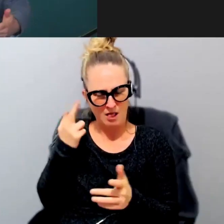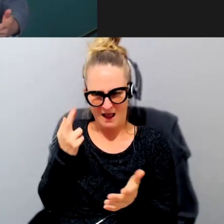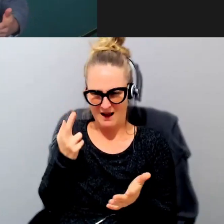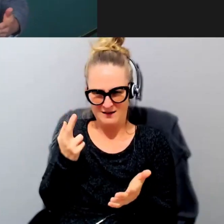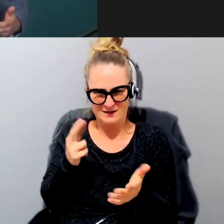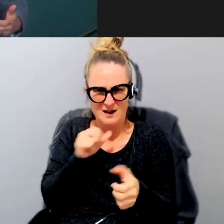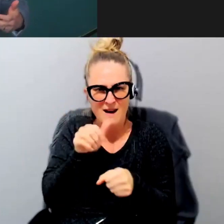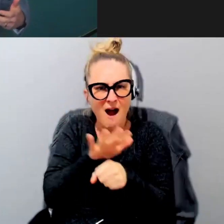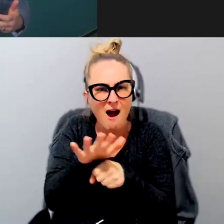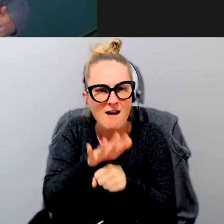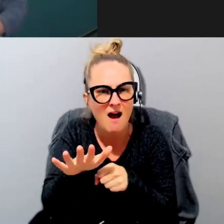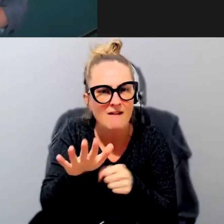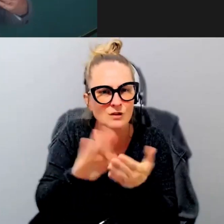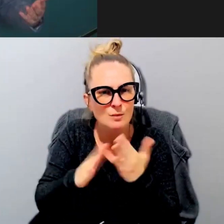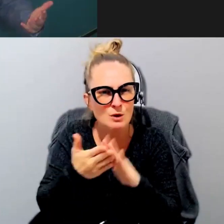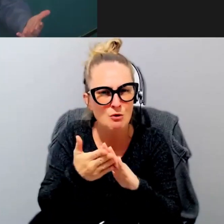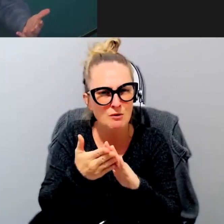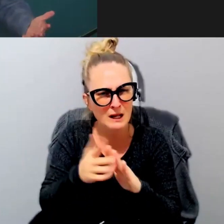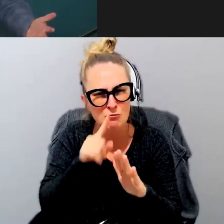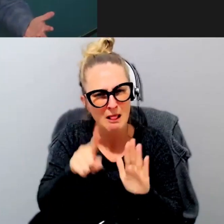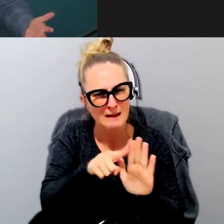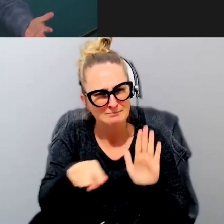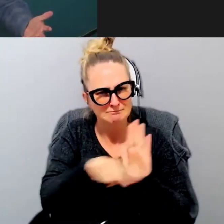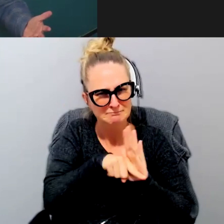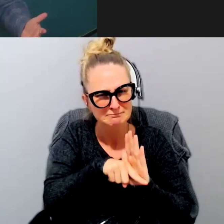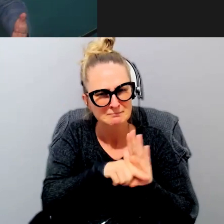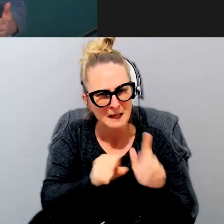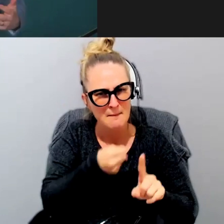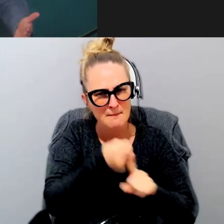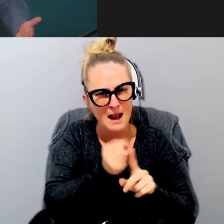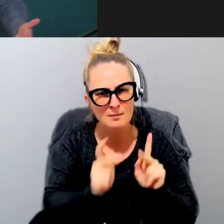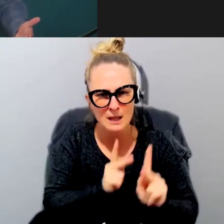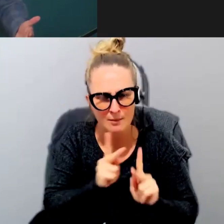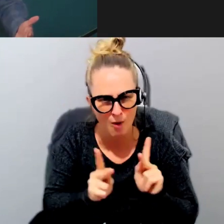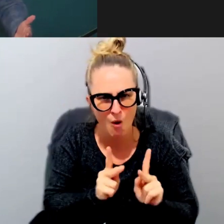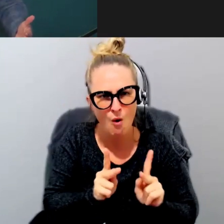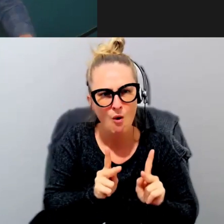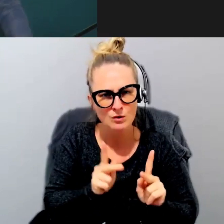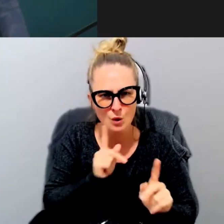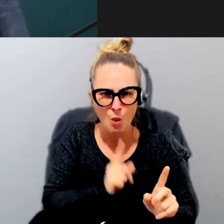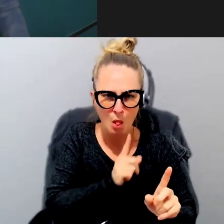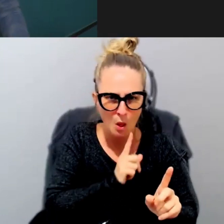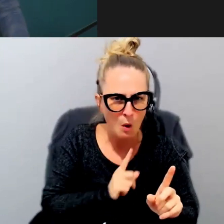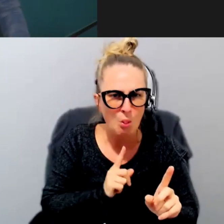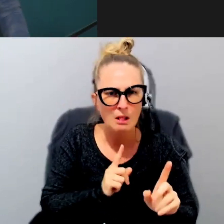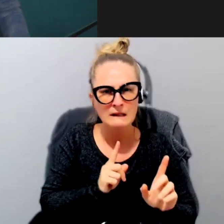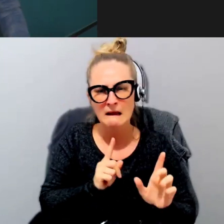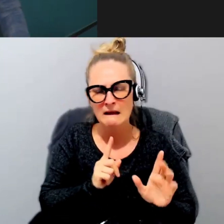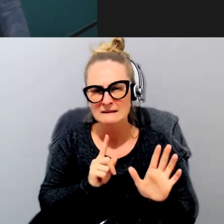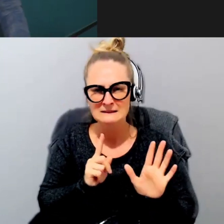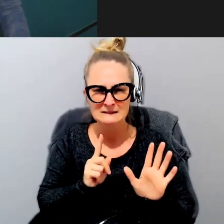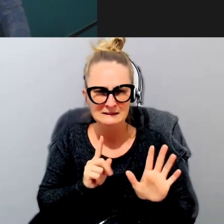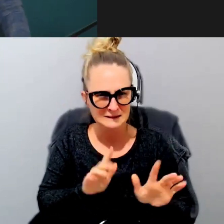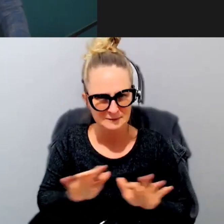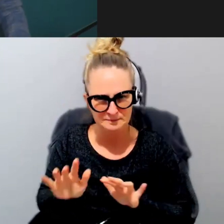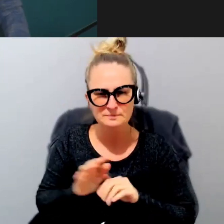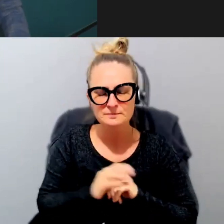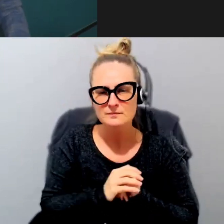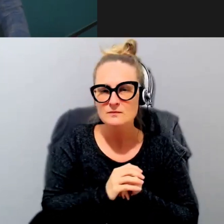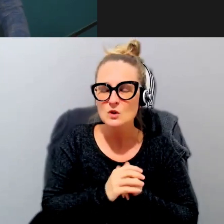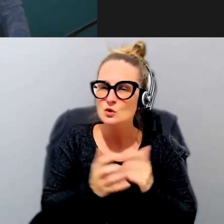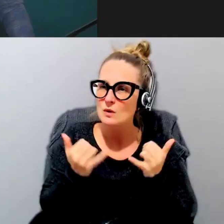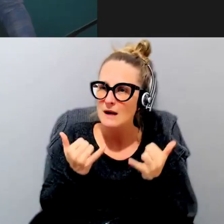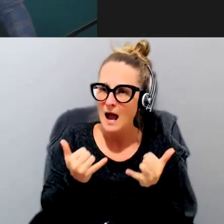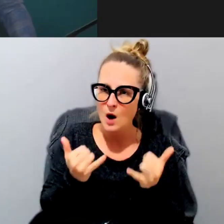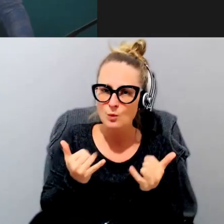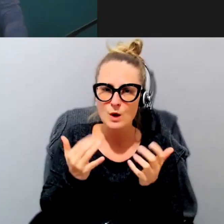hurting people. There's a loneliness epidemic and so on. So we're looking to recreate what